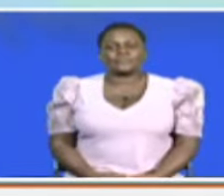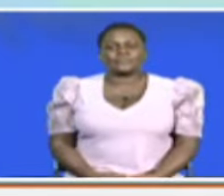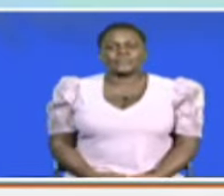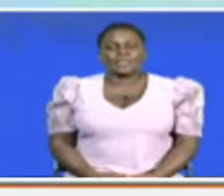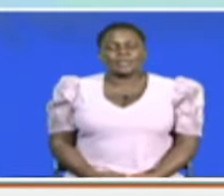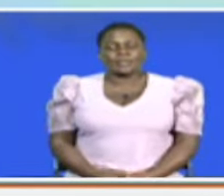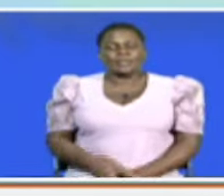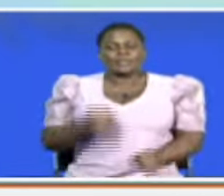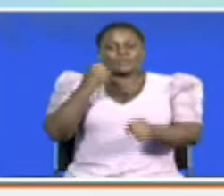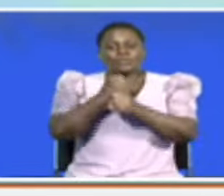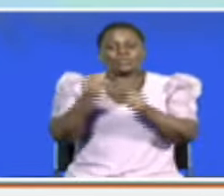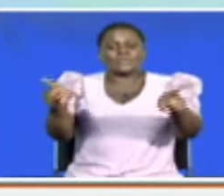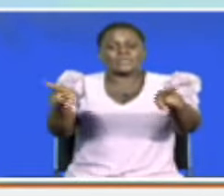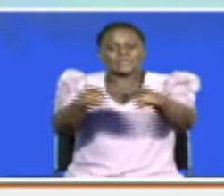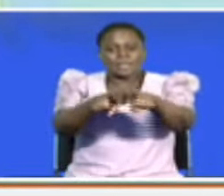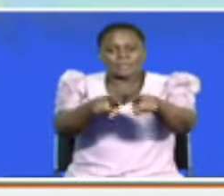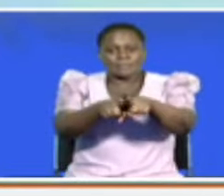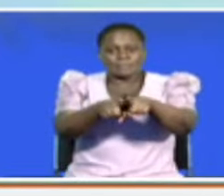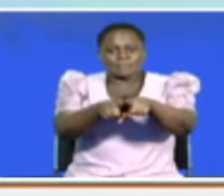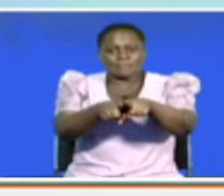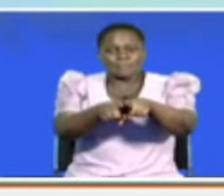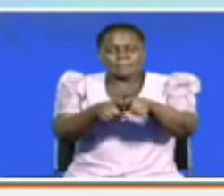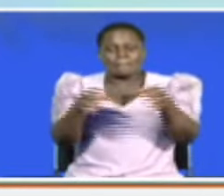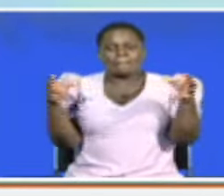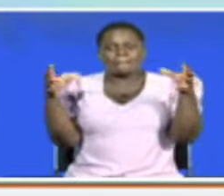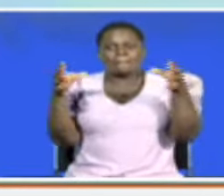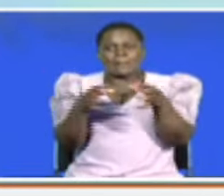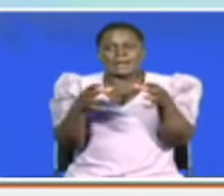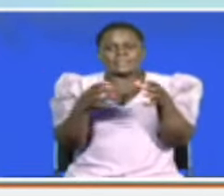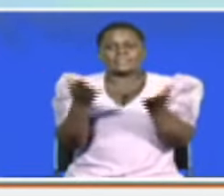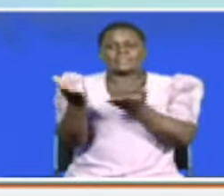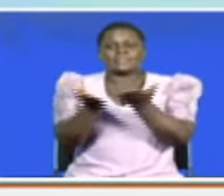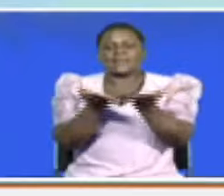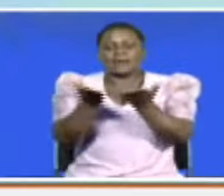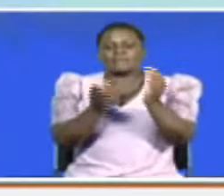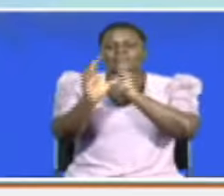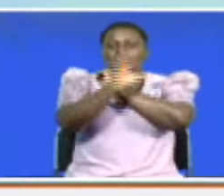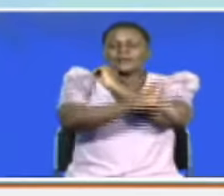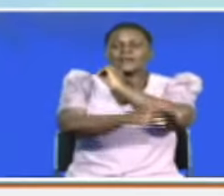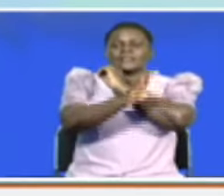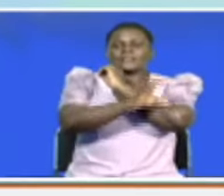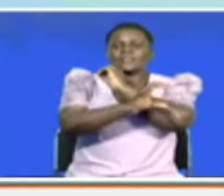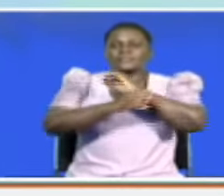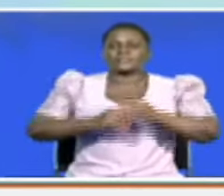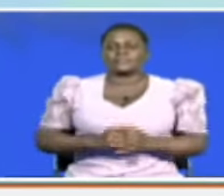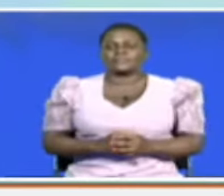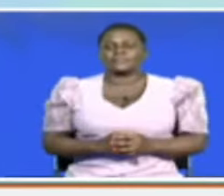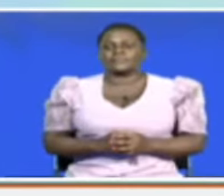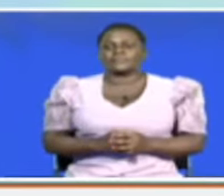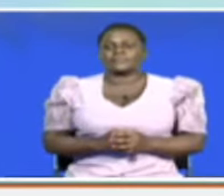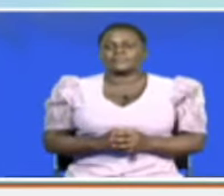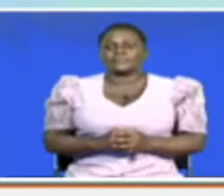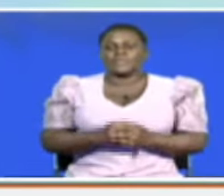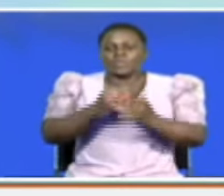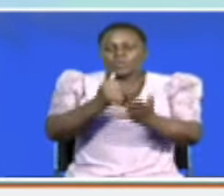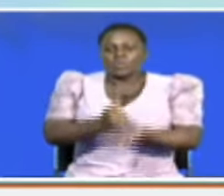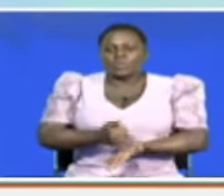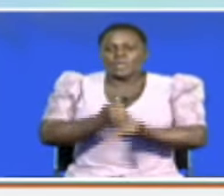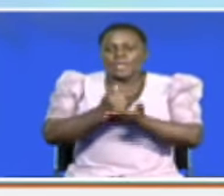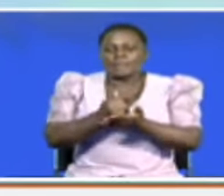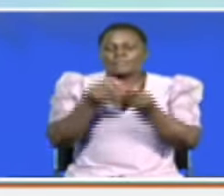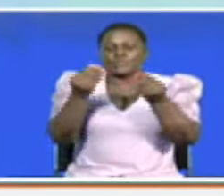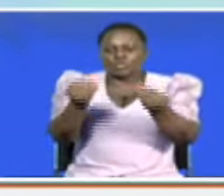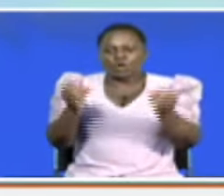In so doing, he put the party at the service of the country. He responded to the